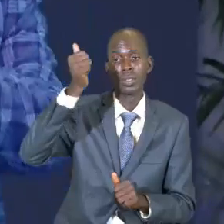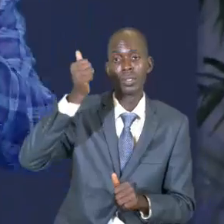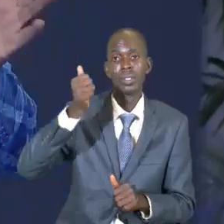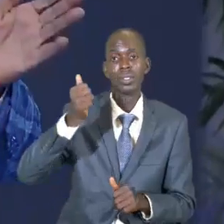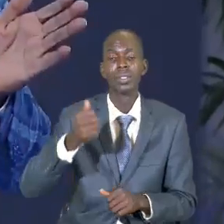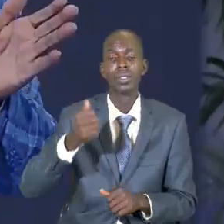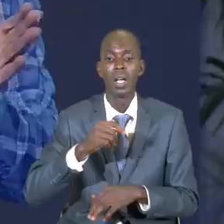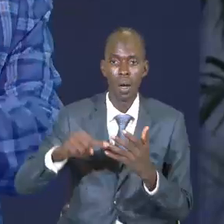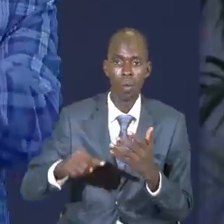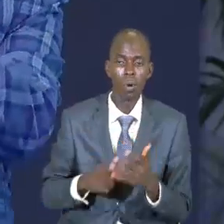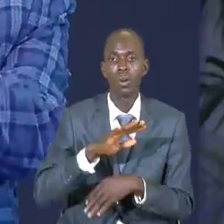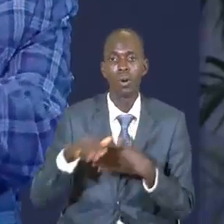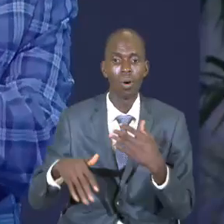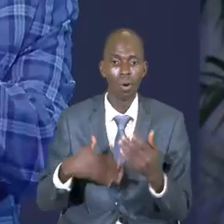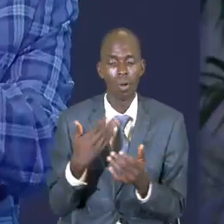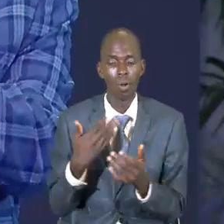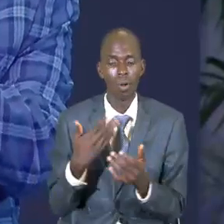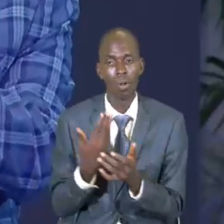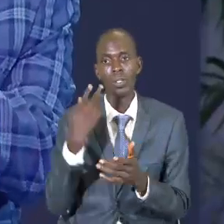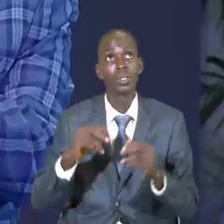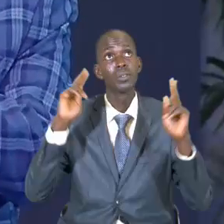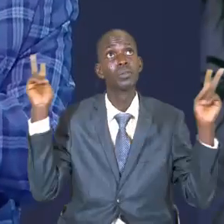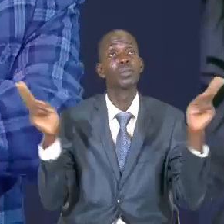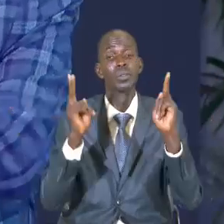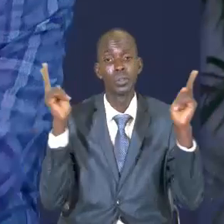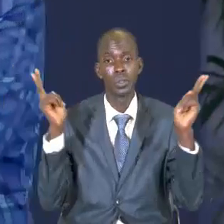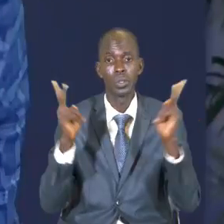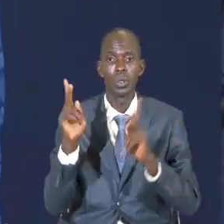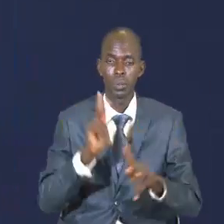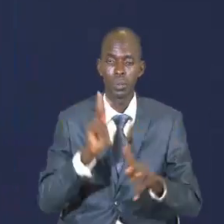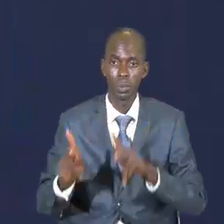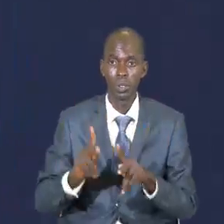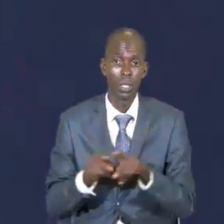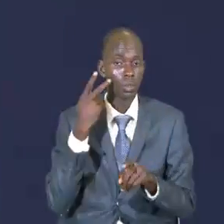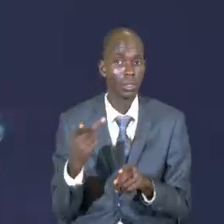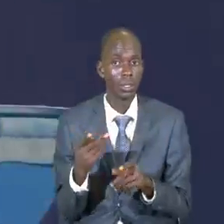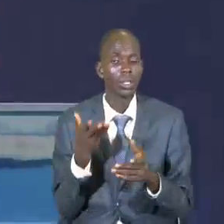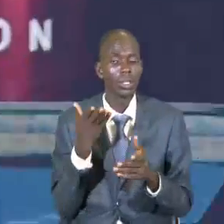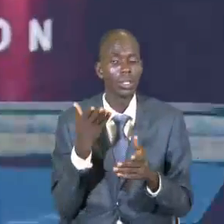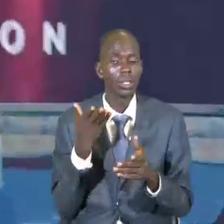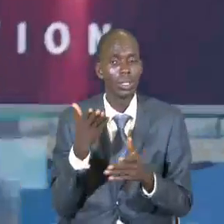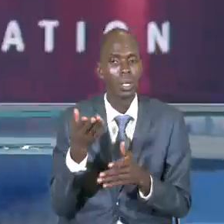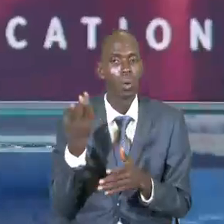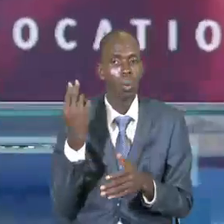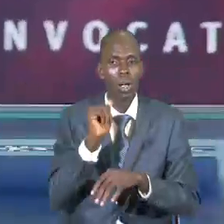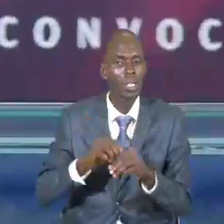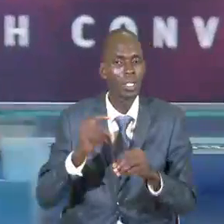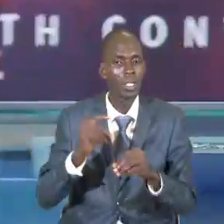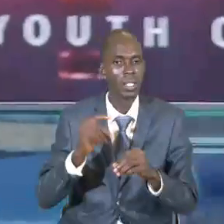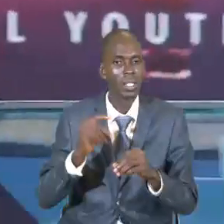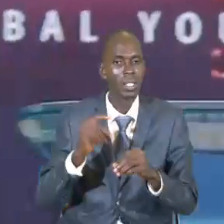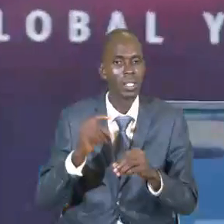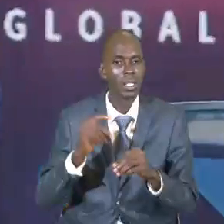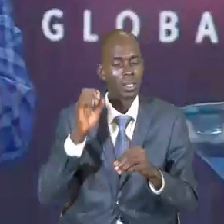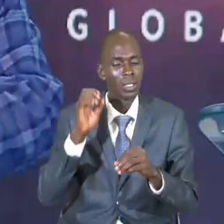And as you look at the journey, you find a time in his life when the Lord interrupted him. And that's what